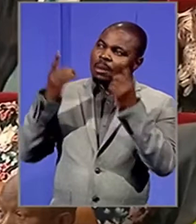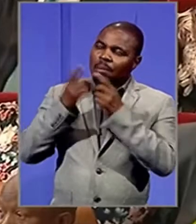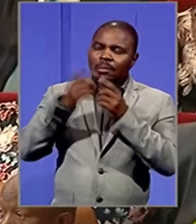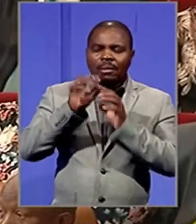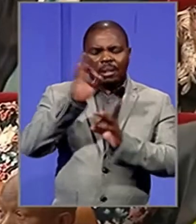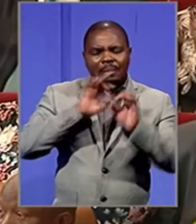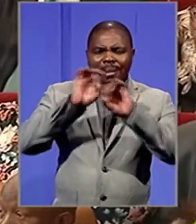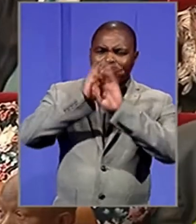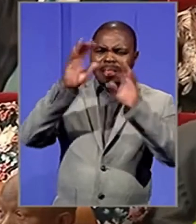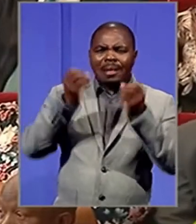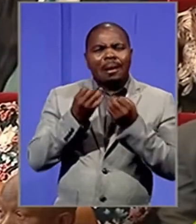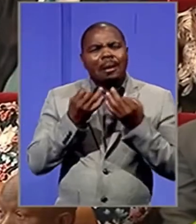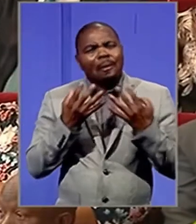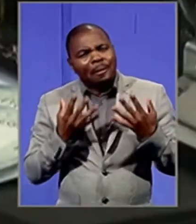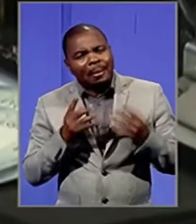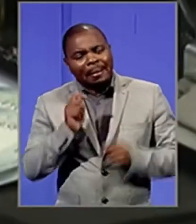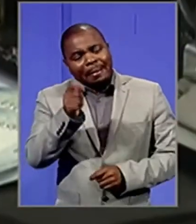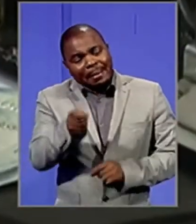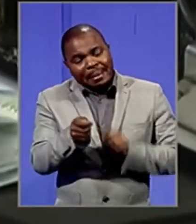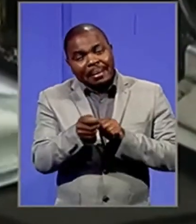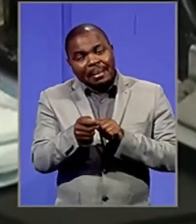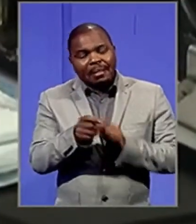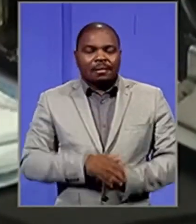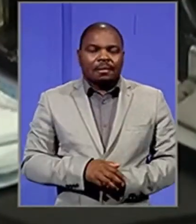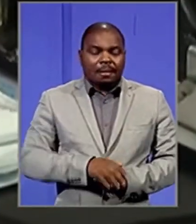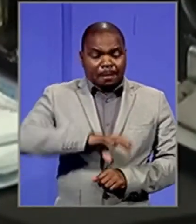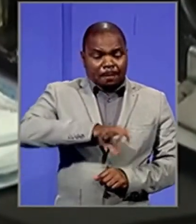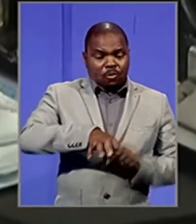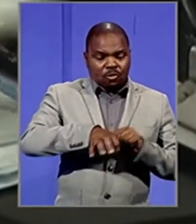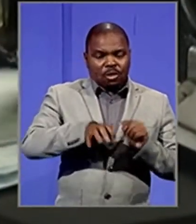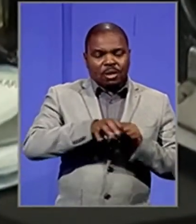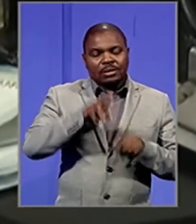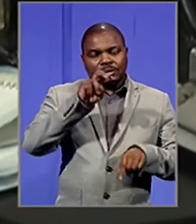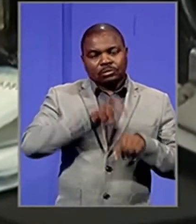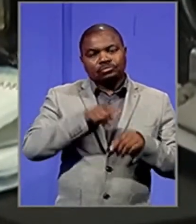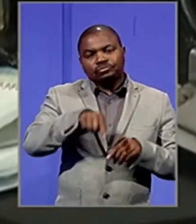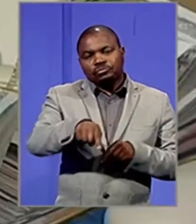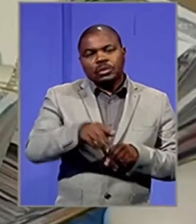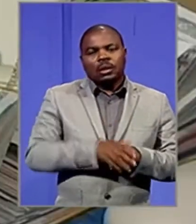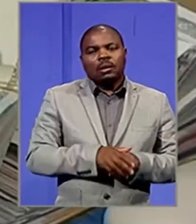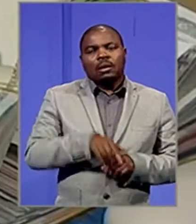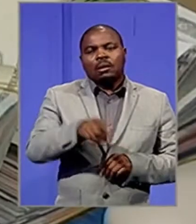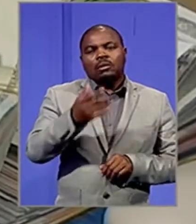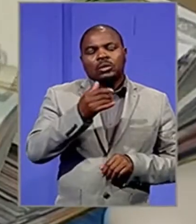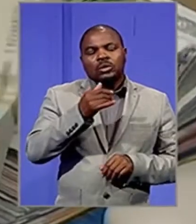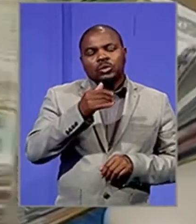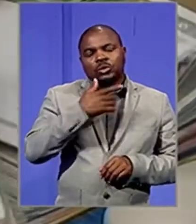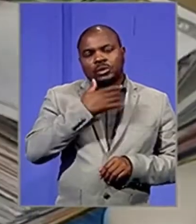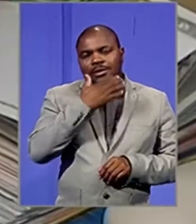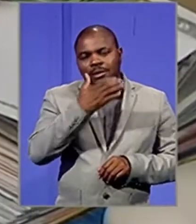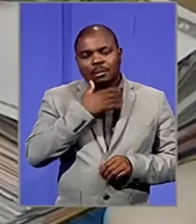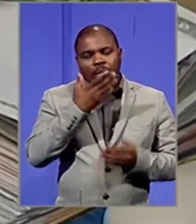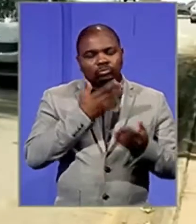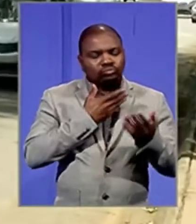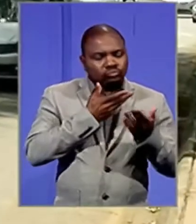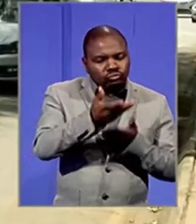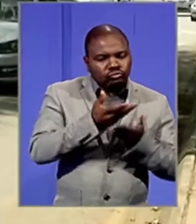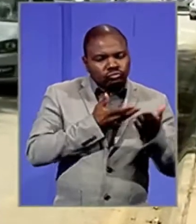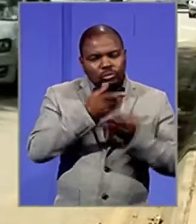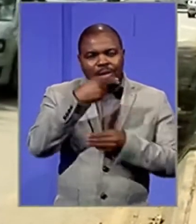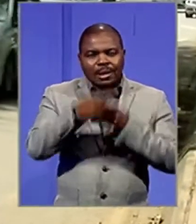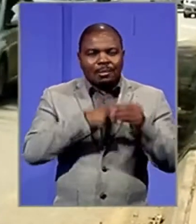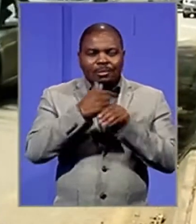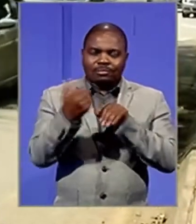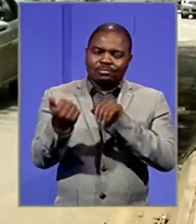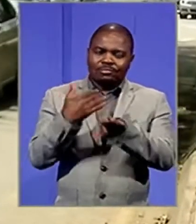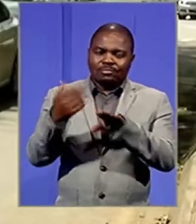sotlhe se se tshwanetseng go duelwa. Porofense e na le go fitla Sedimonthole a ya fifing go konesetsa dipuisano malebana le isago ya ditsela